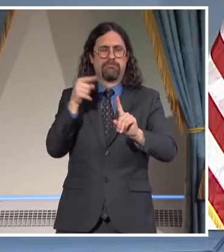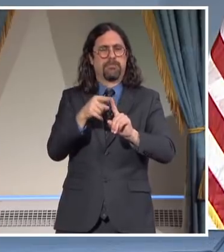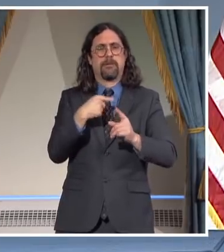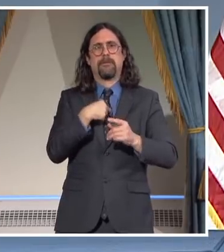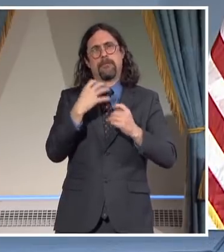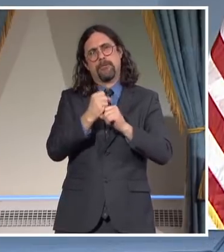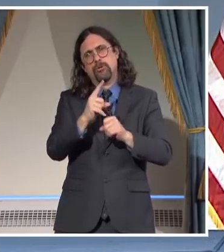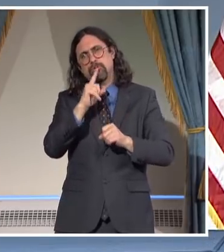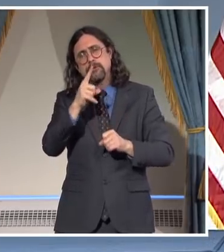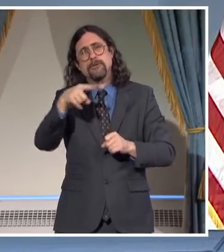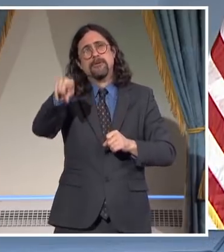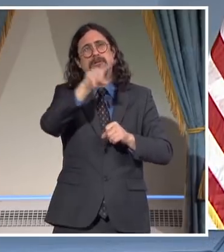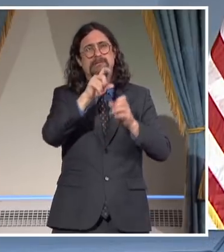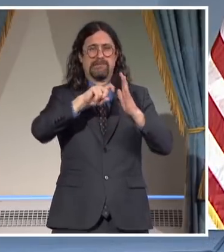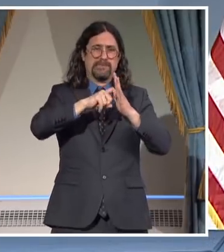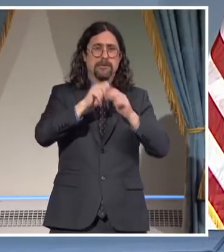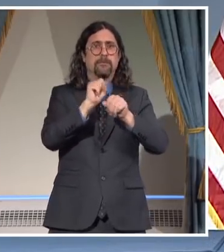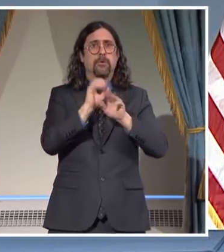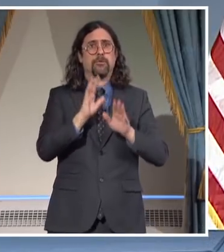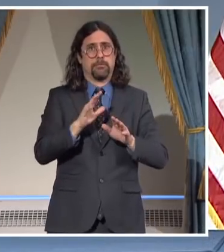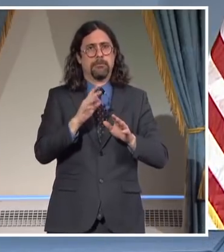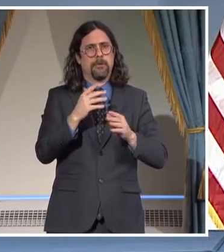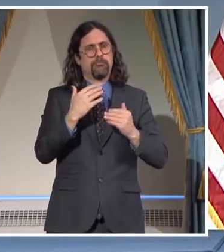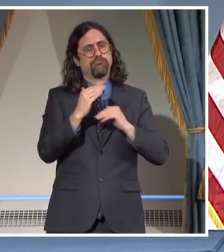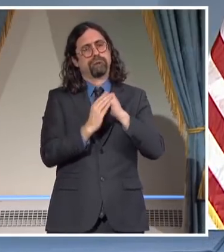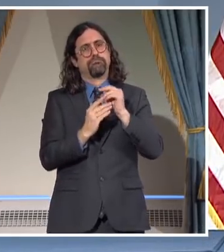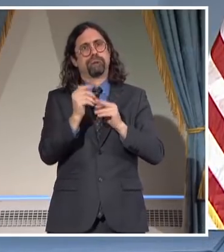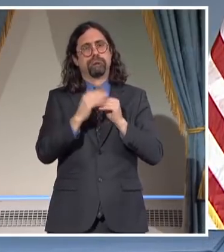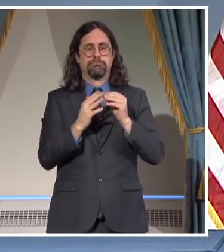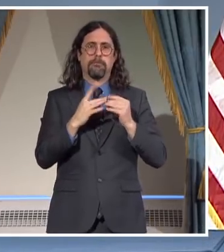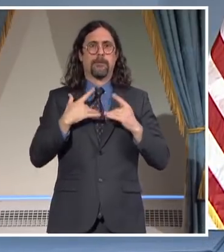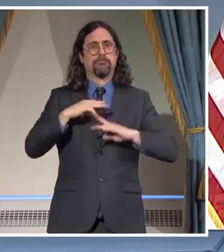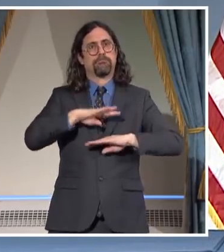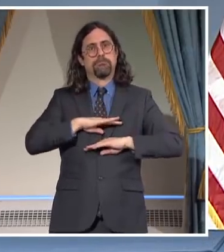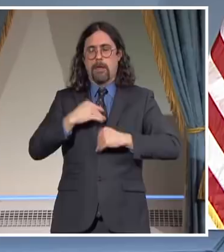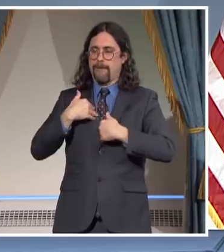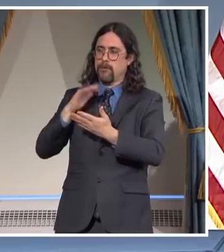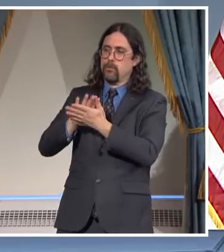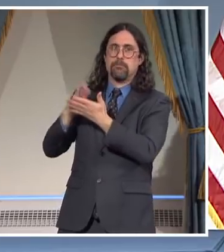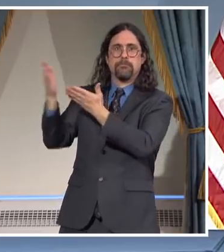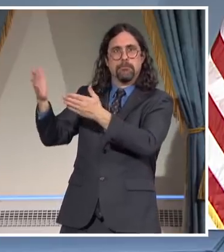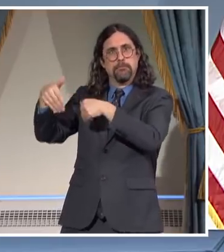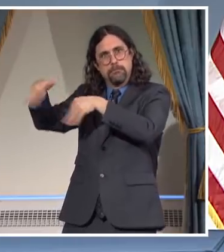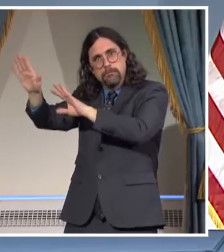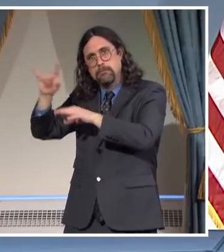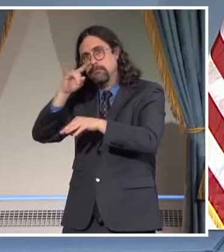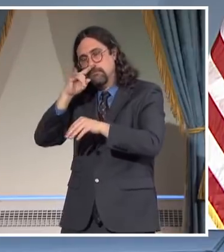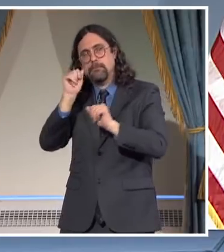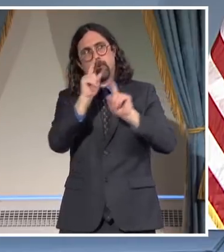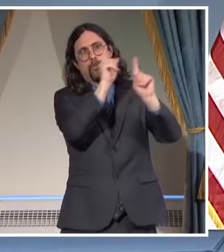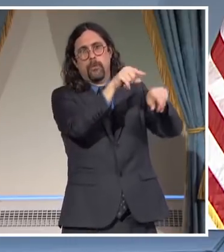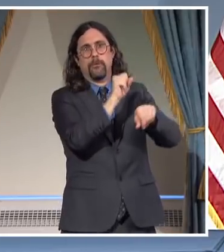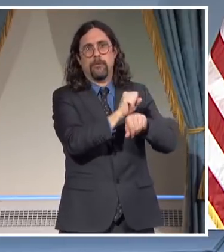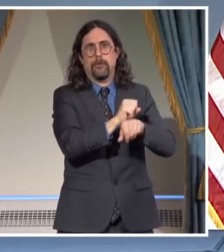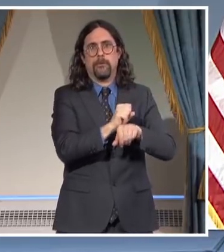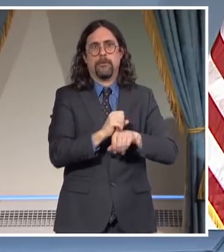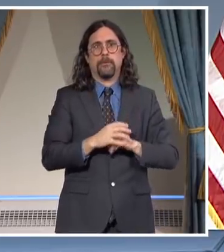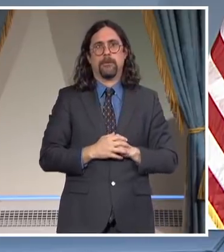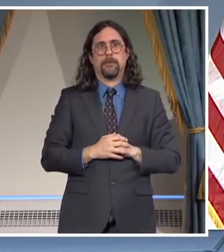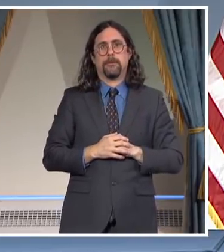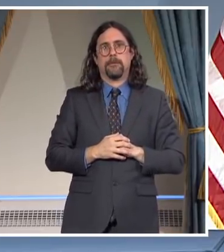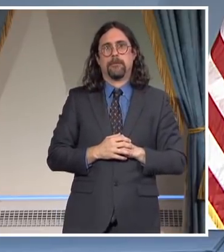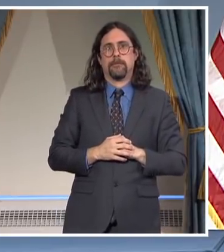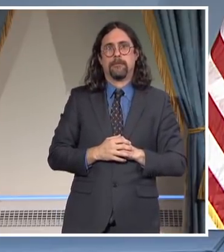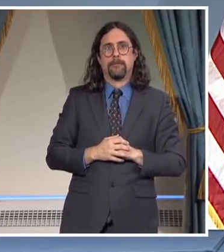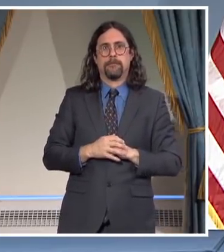can add one more Please. caveat to that. Yep. Late breaking information. So today's enrollment was about 8,000 students. Okay. So we have